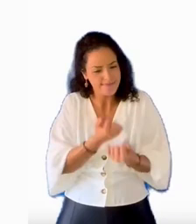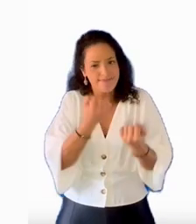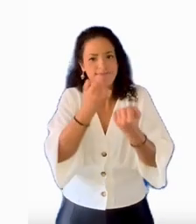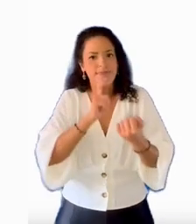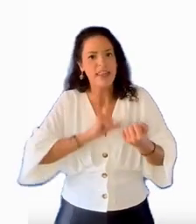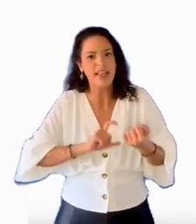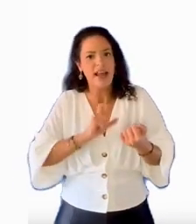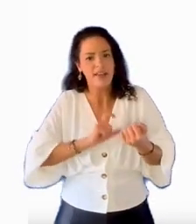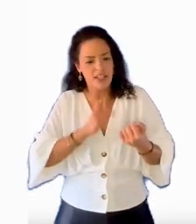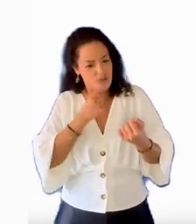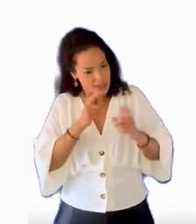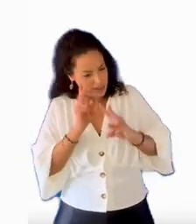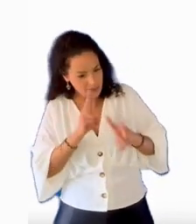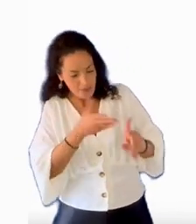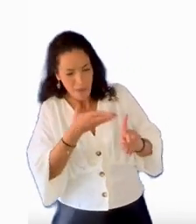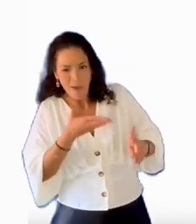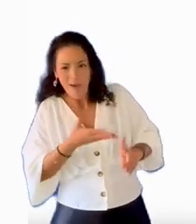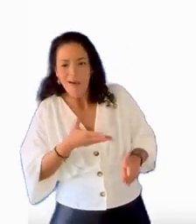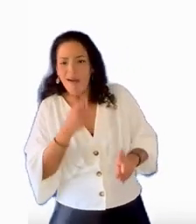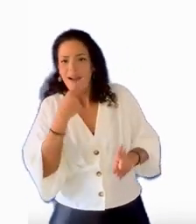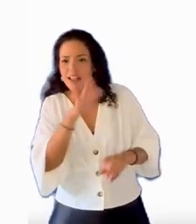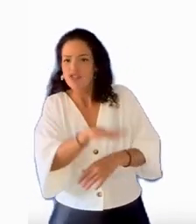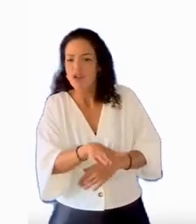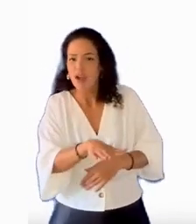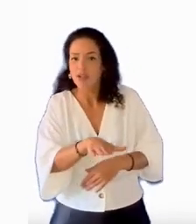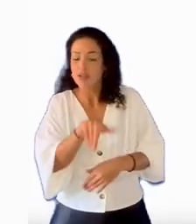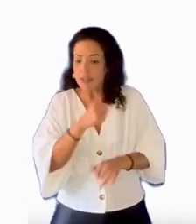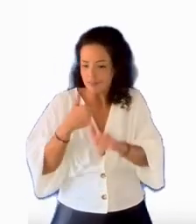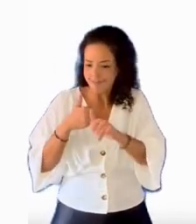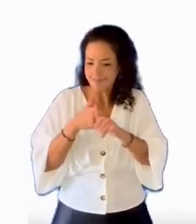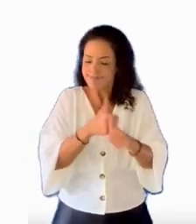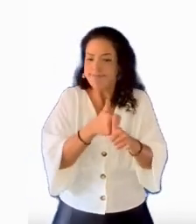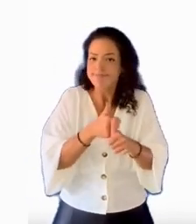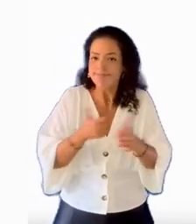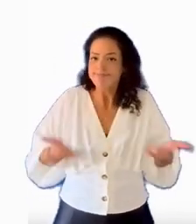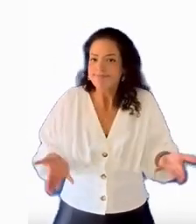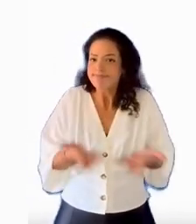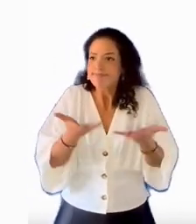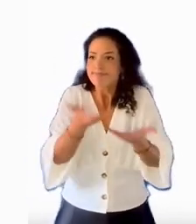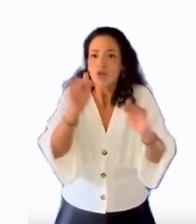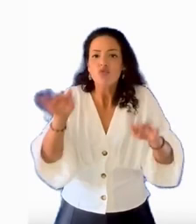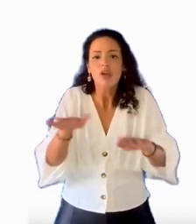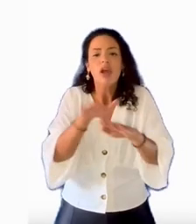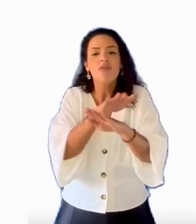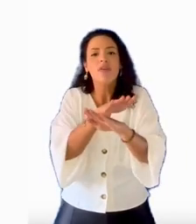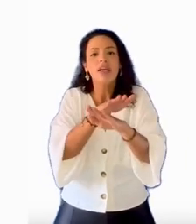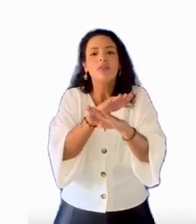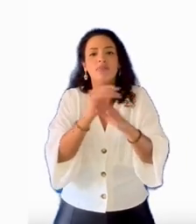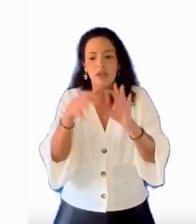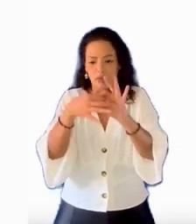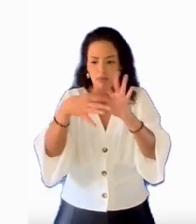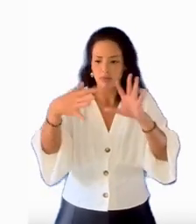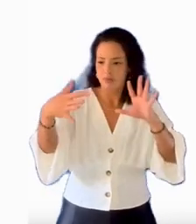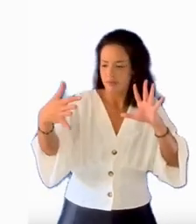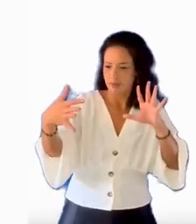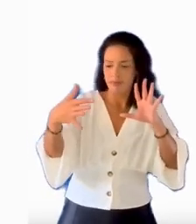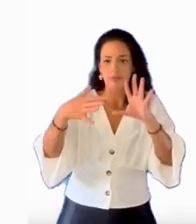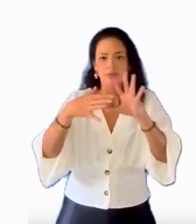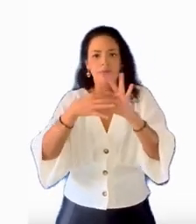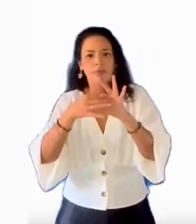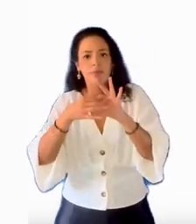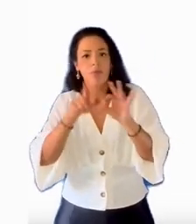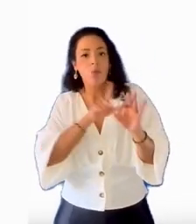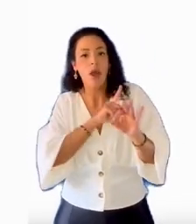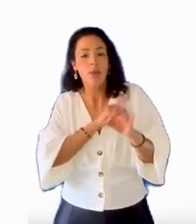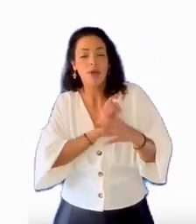child instead. Such interventions not only support coping and promote recovery, but offer a way back from disconnection through the endurance